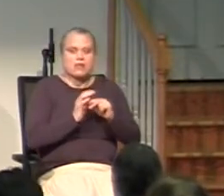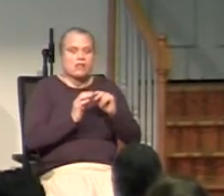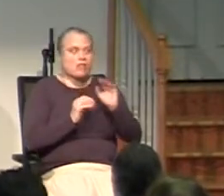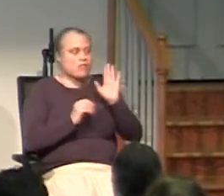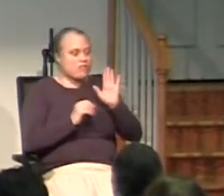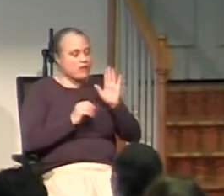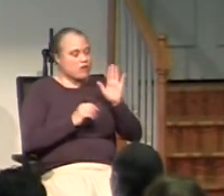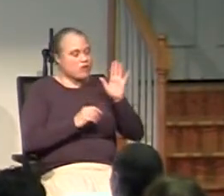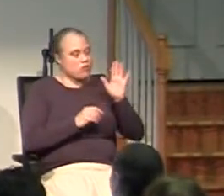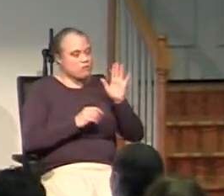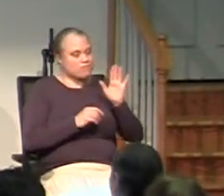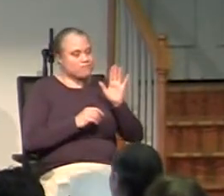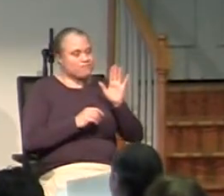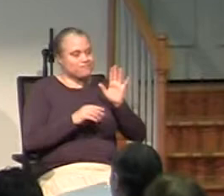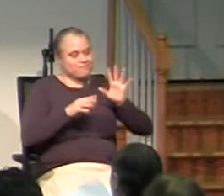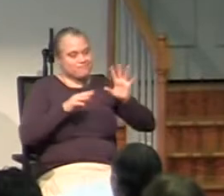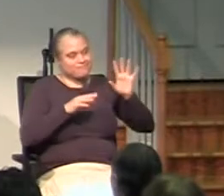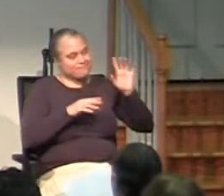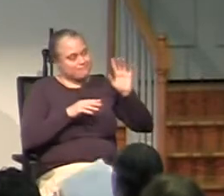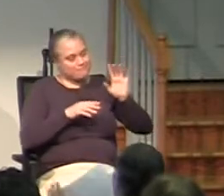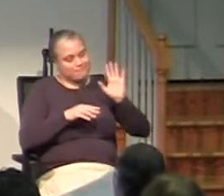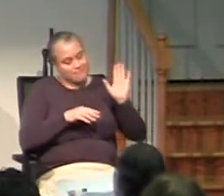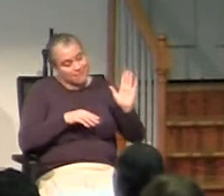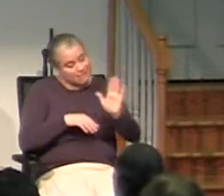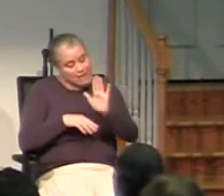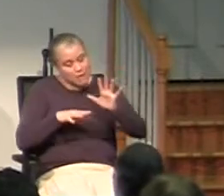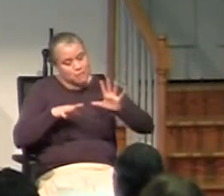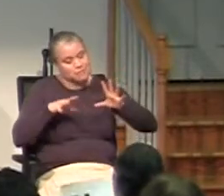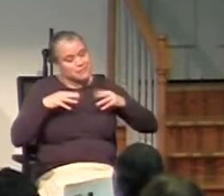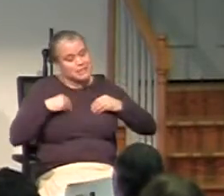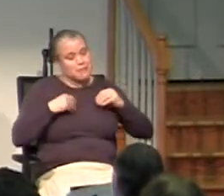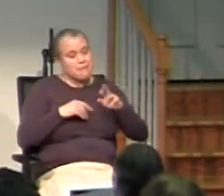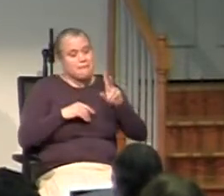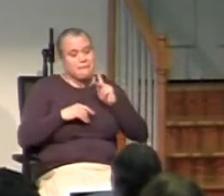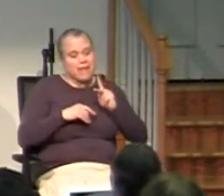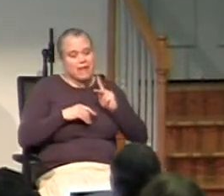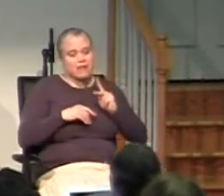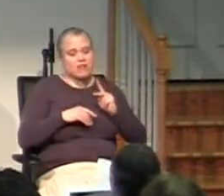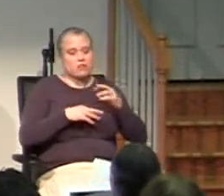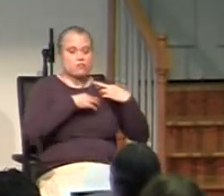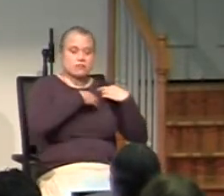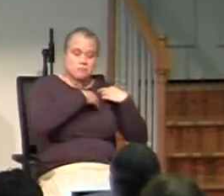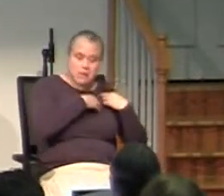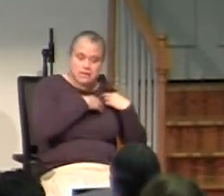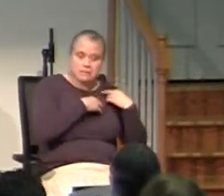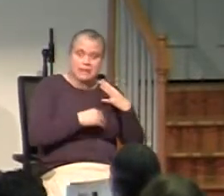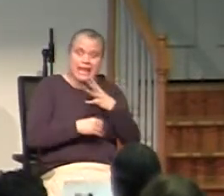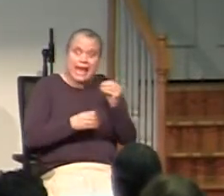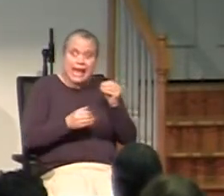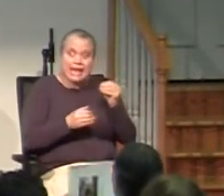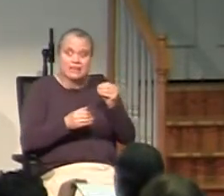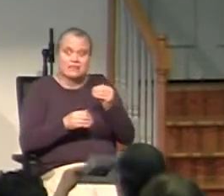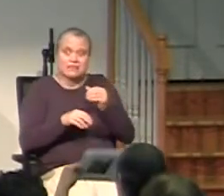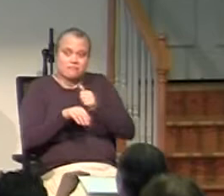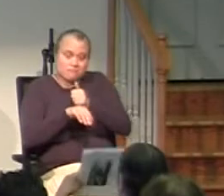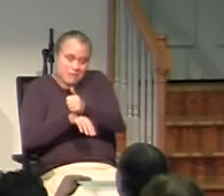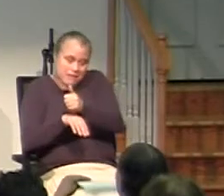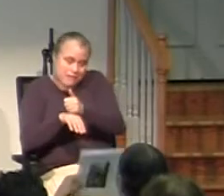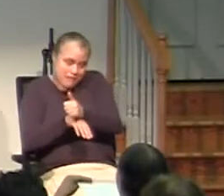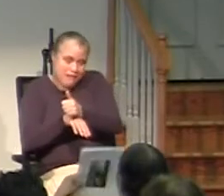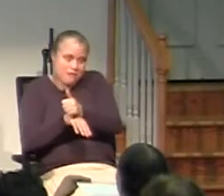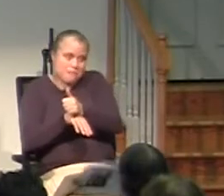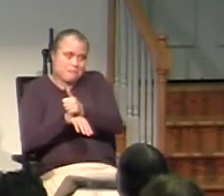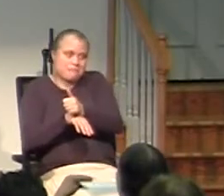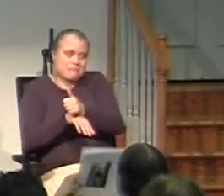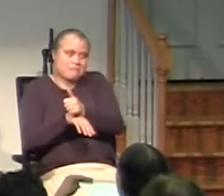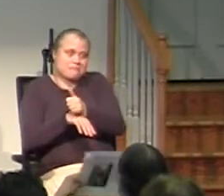face that judgment because they will be responsible for the sins which they've committed and they will be accountable for them. And that will